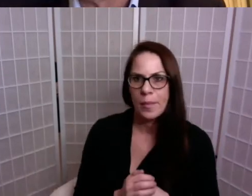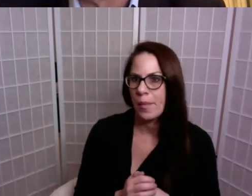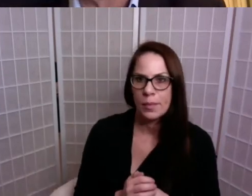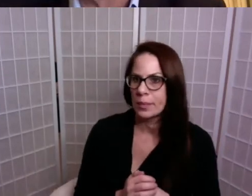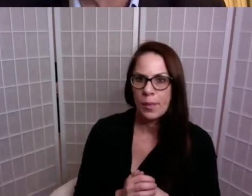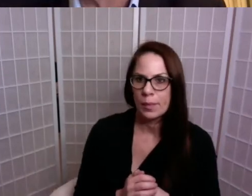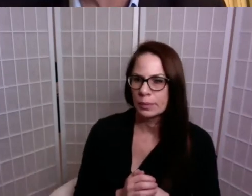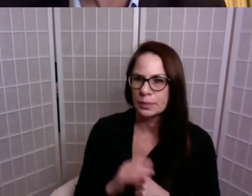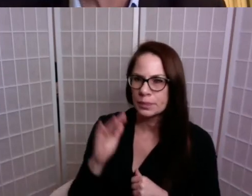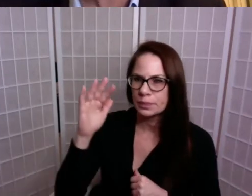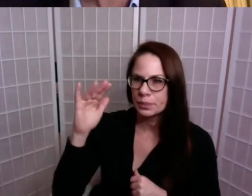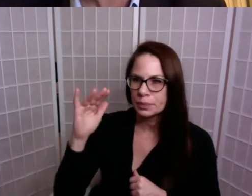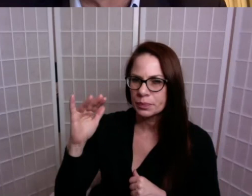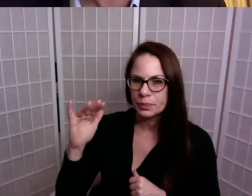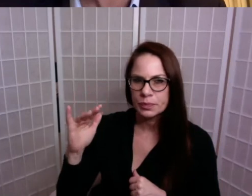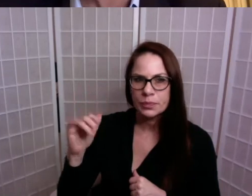Gosh.